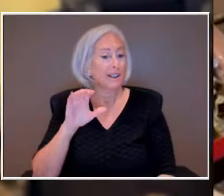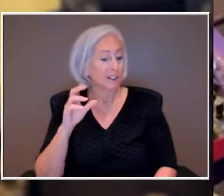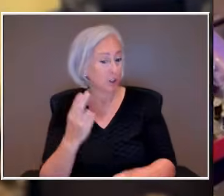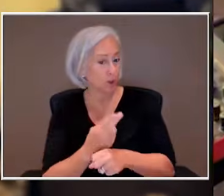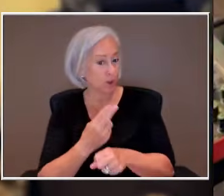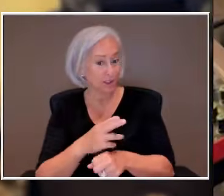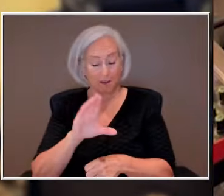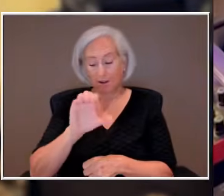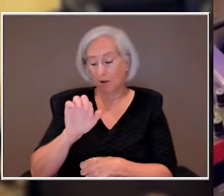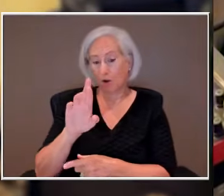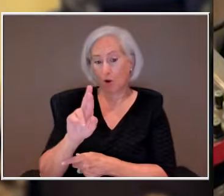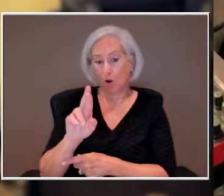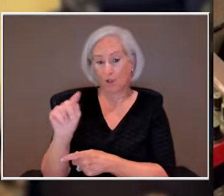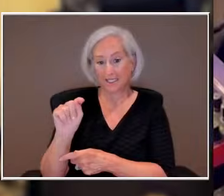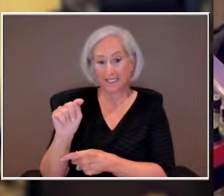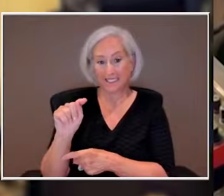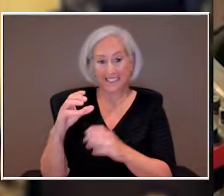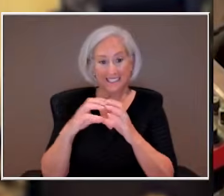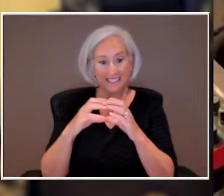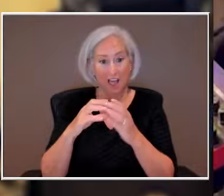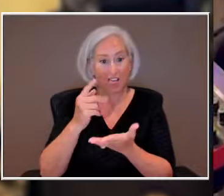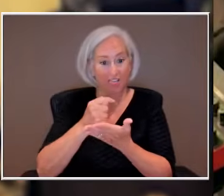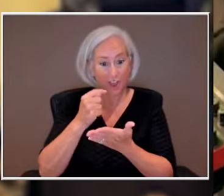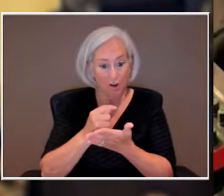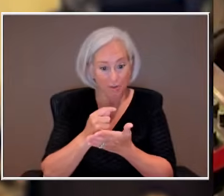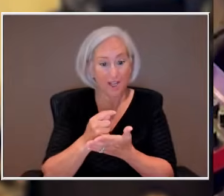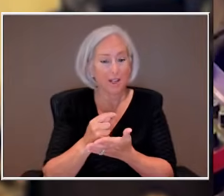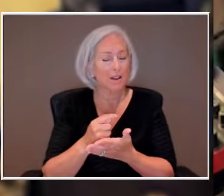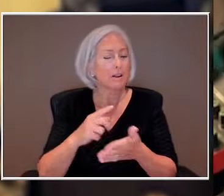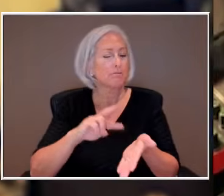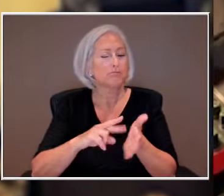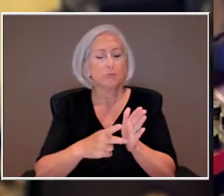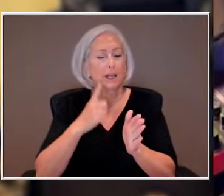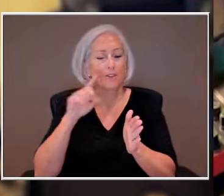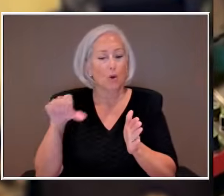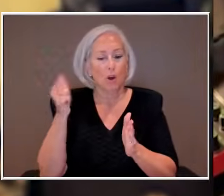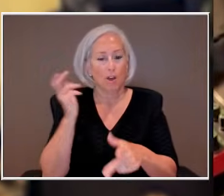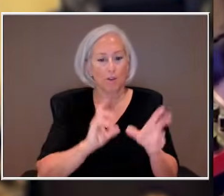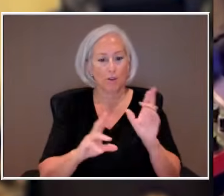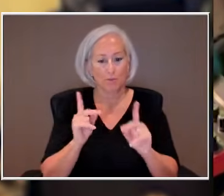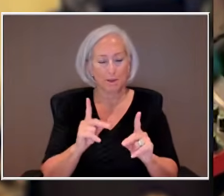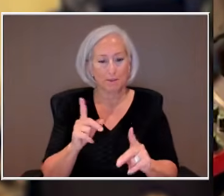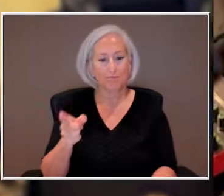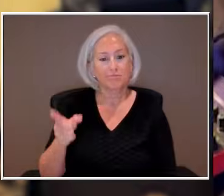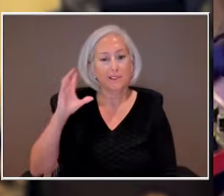cancers. HBBroadcasting.com, and it's all the way live with Lakeside on